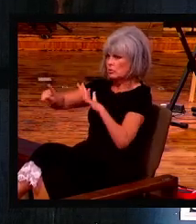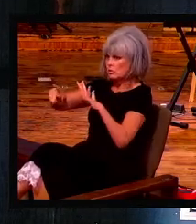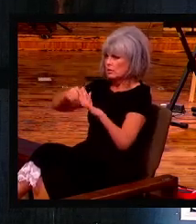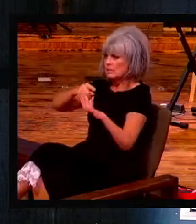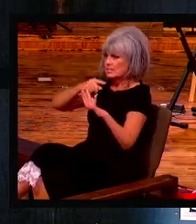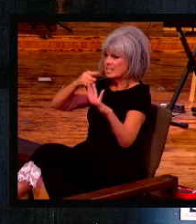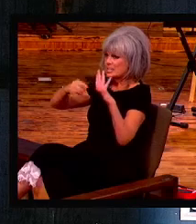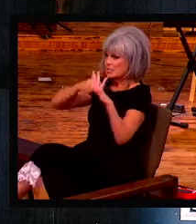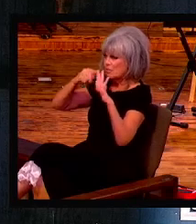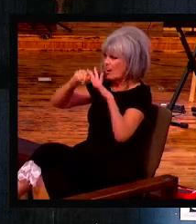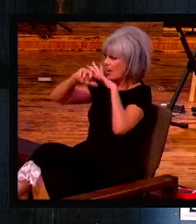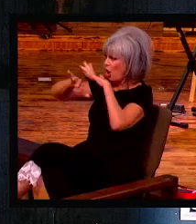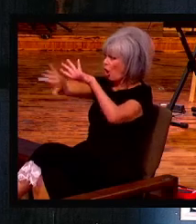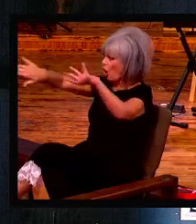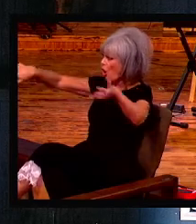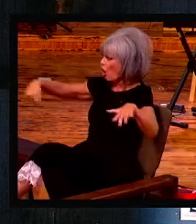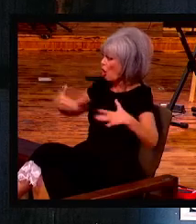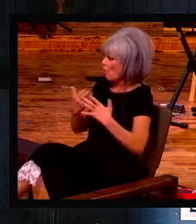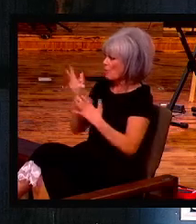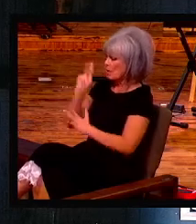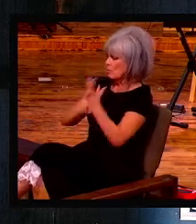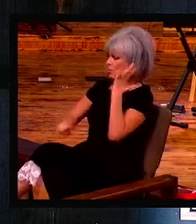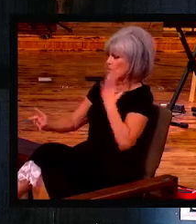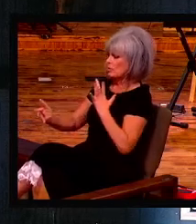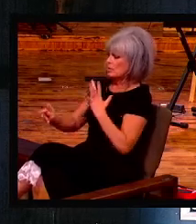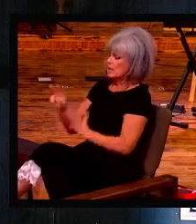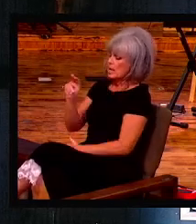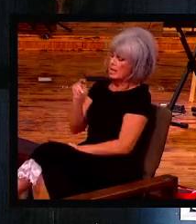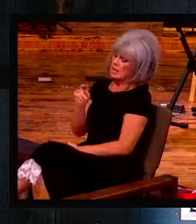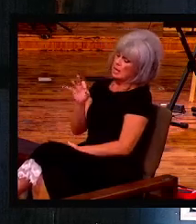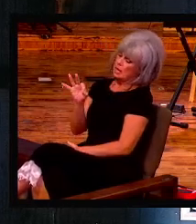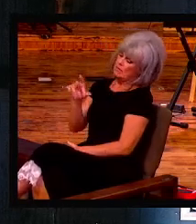Guess what? Your NFL dream means not for long.